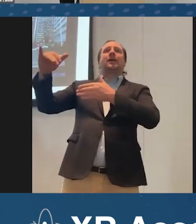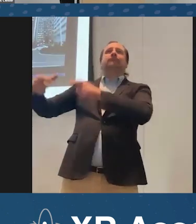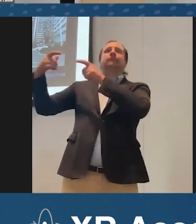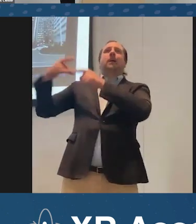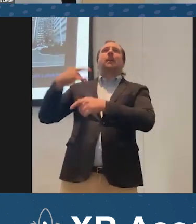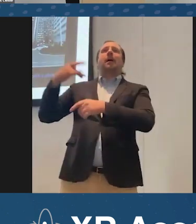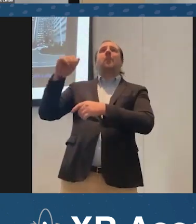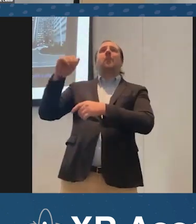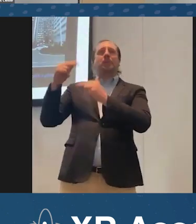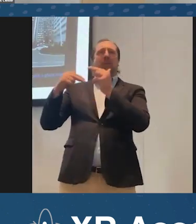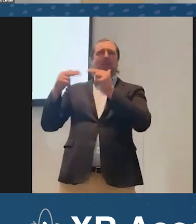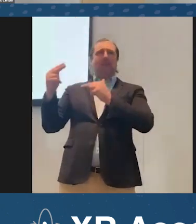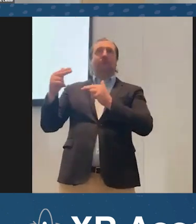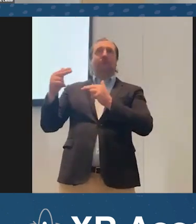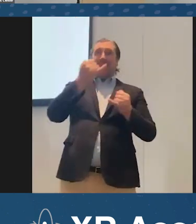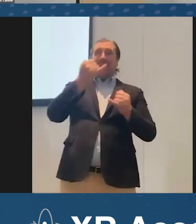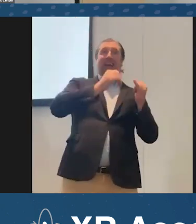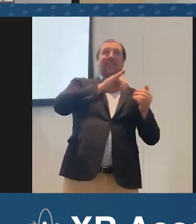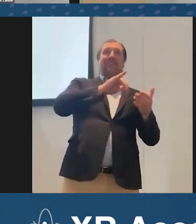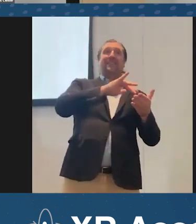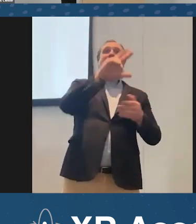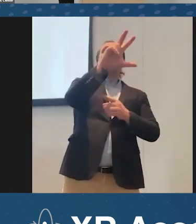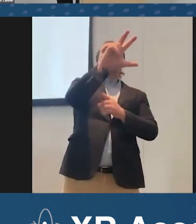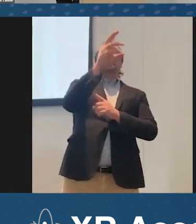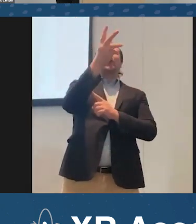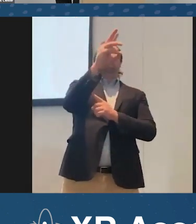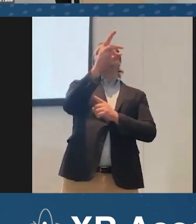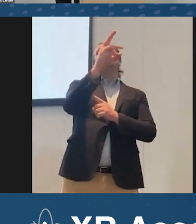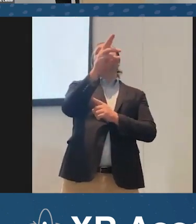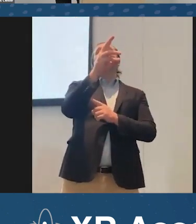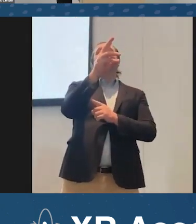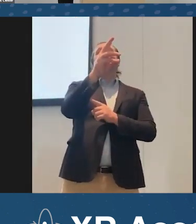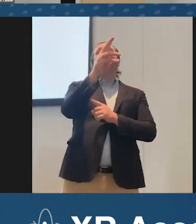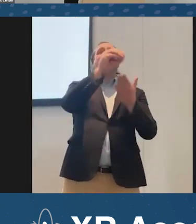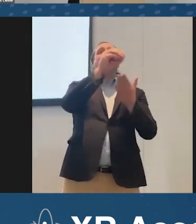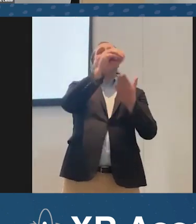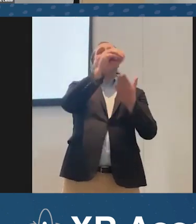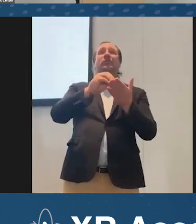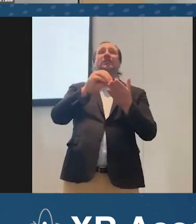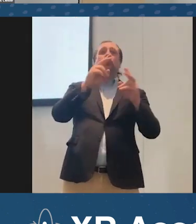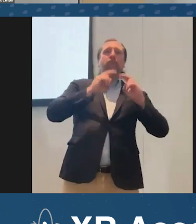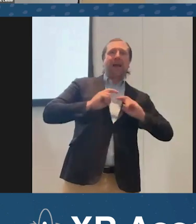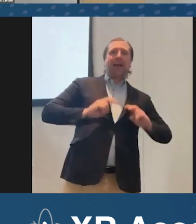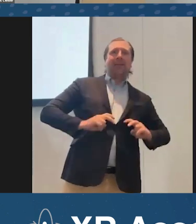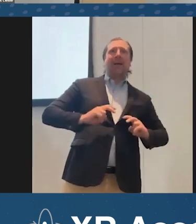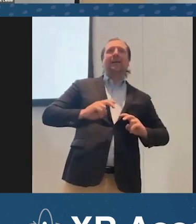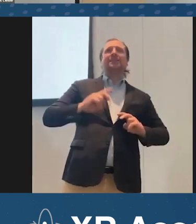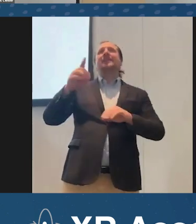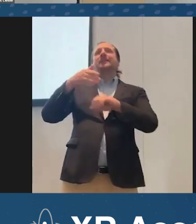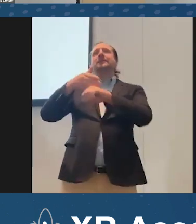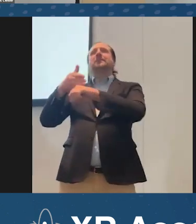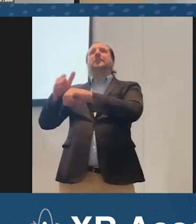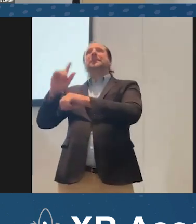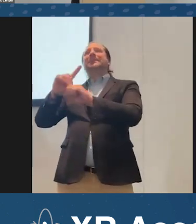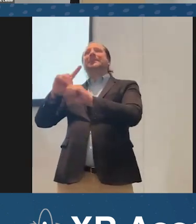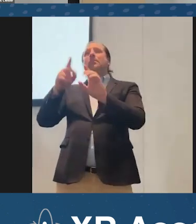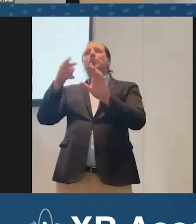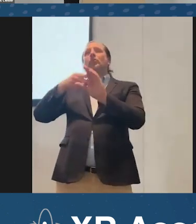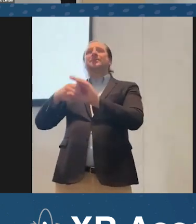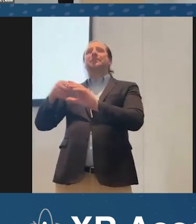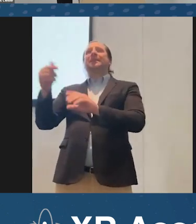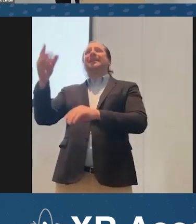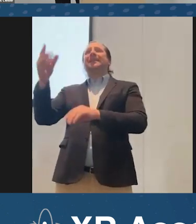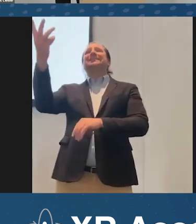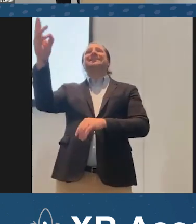At the end of our study, we had 316 diary entries to analyze, an average of 22 entries submitted by participant and 16